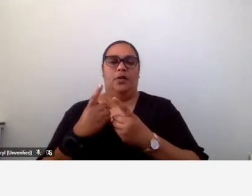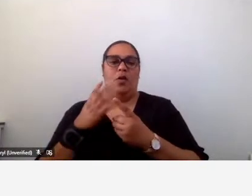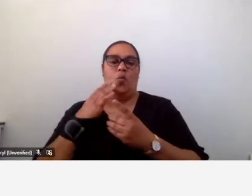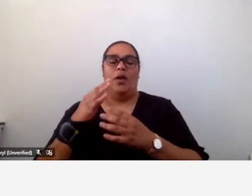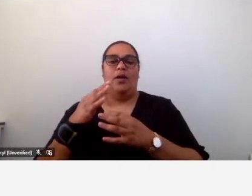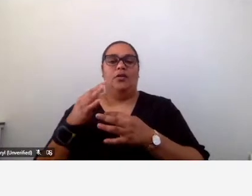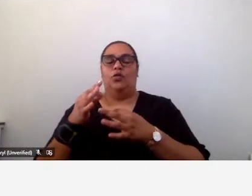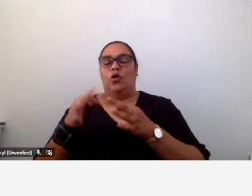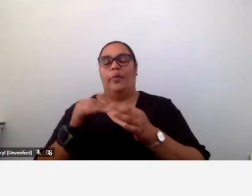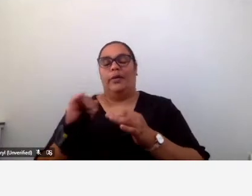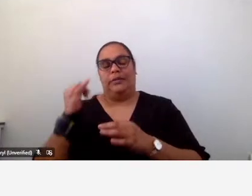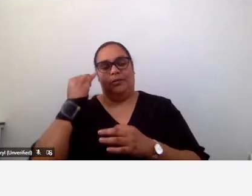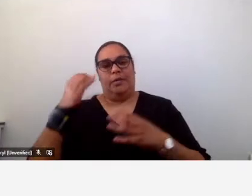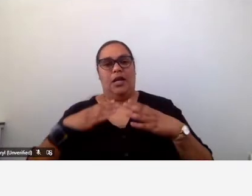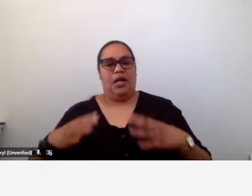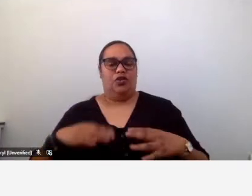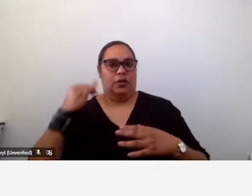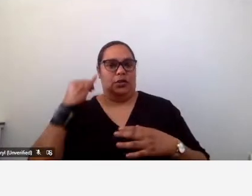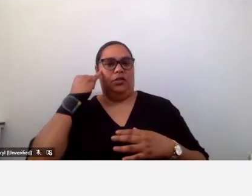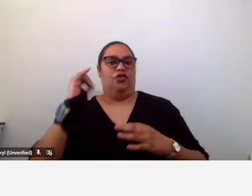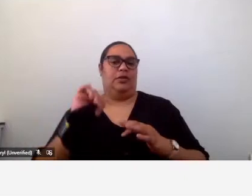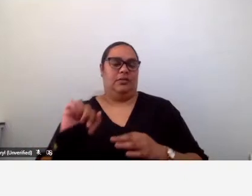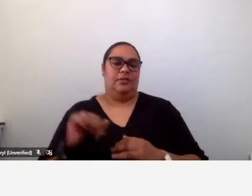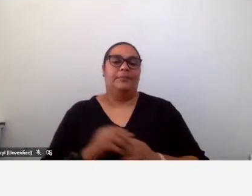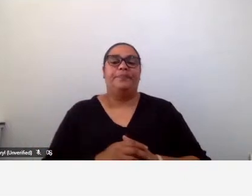with initiation, customary initiation.